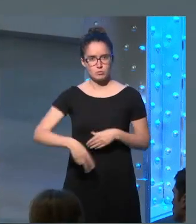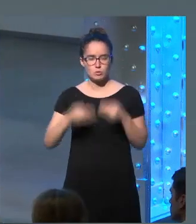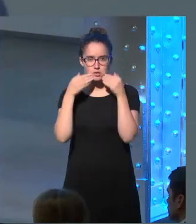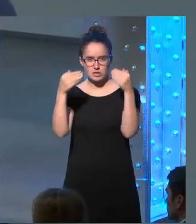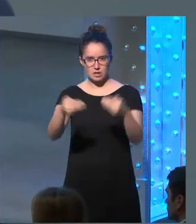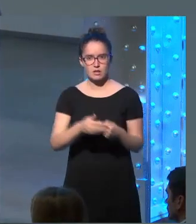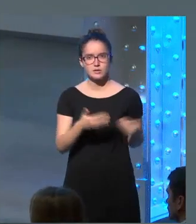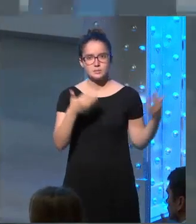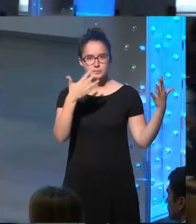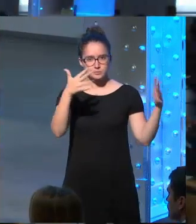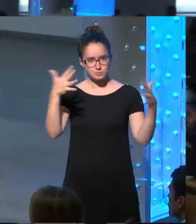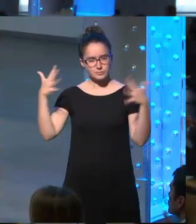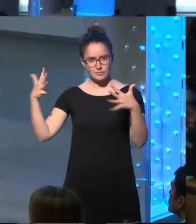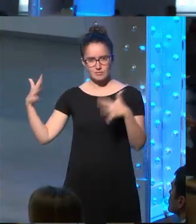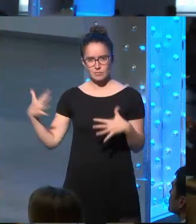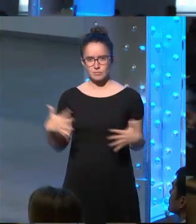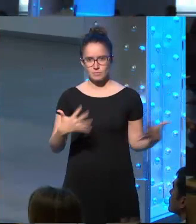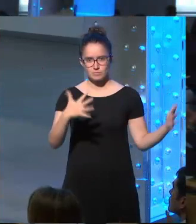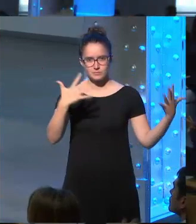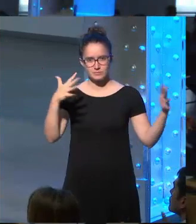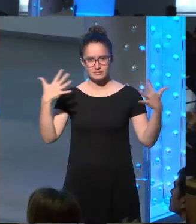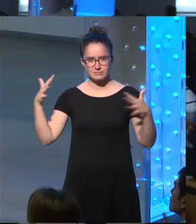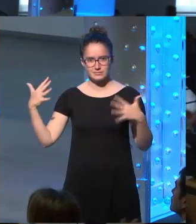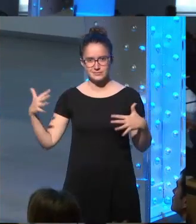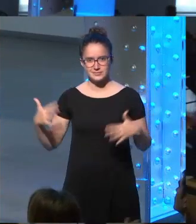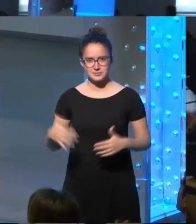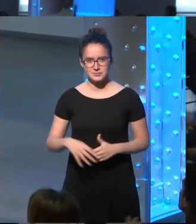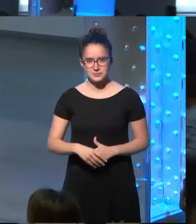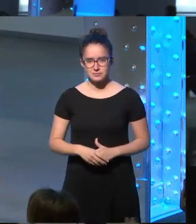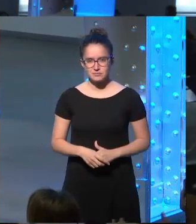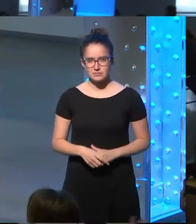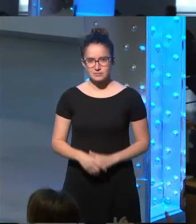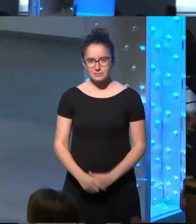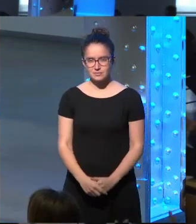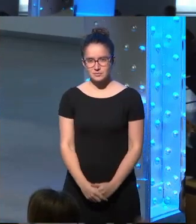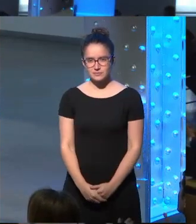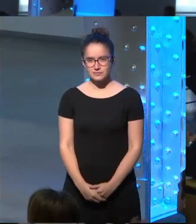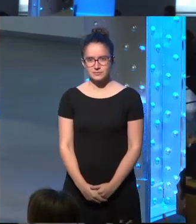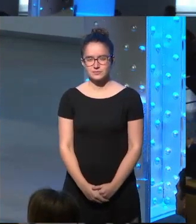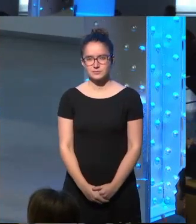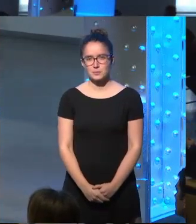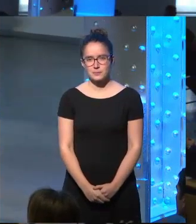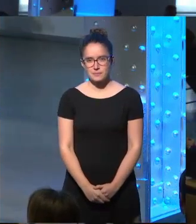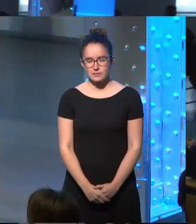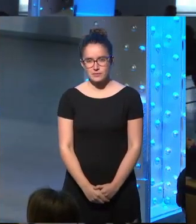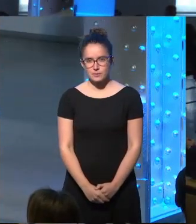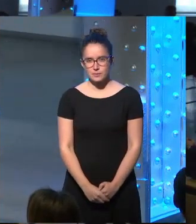most, the highest objective that we can achieve. Thank you.